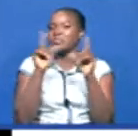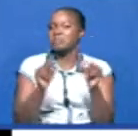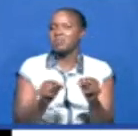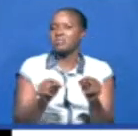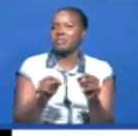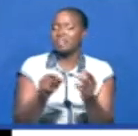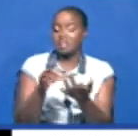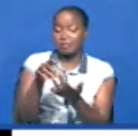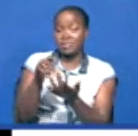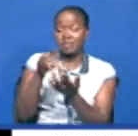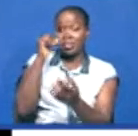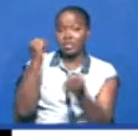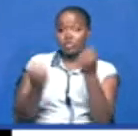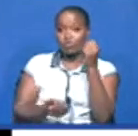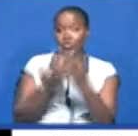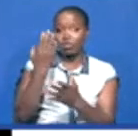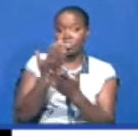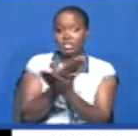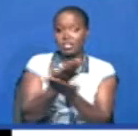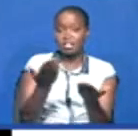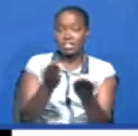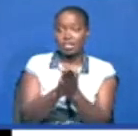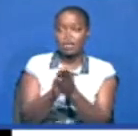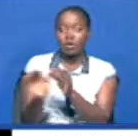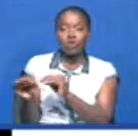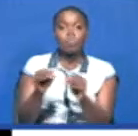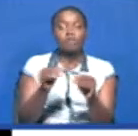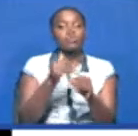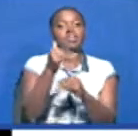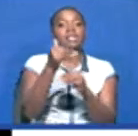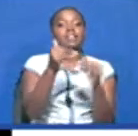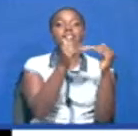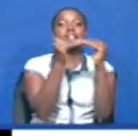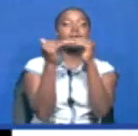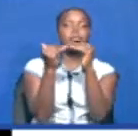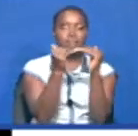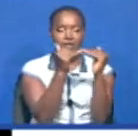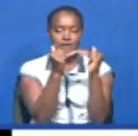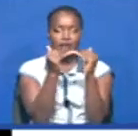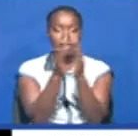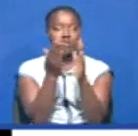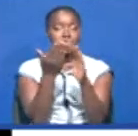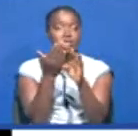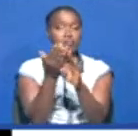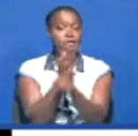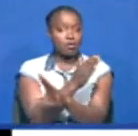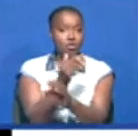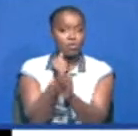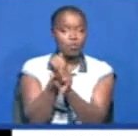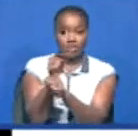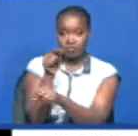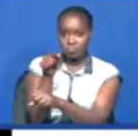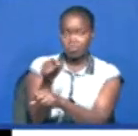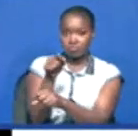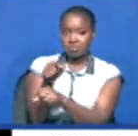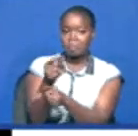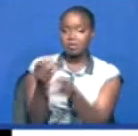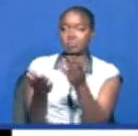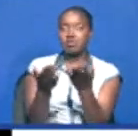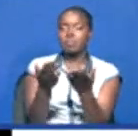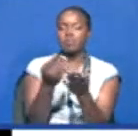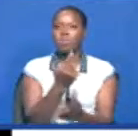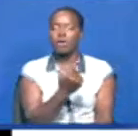to launch the facility, and then we move to the next level. But before we do that, maybe I'll have one or